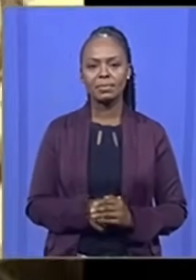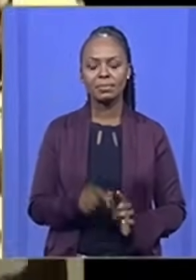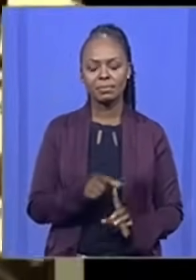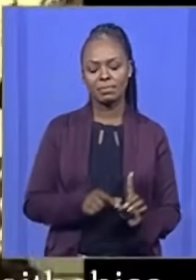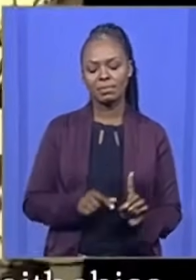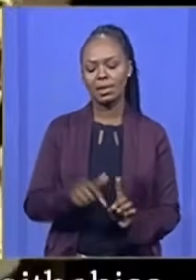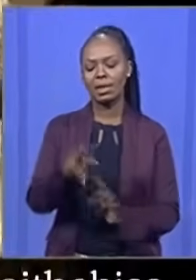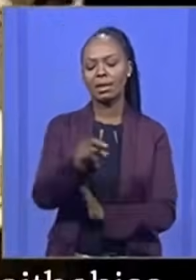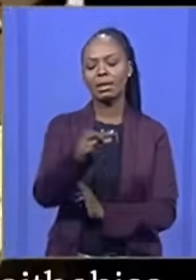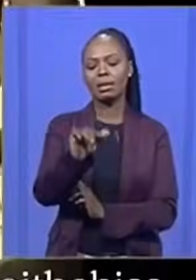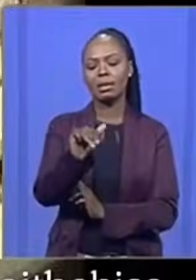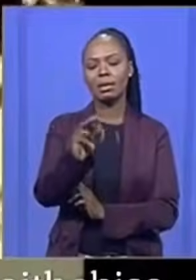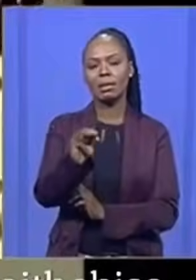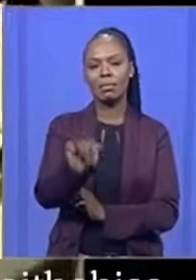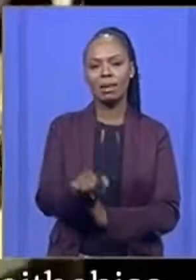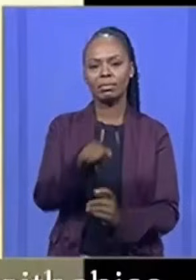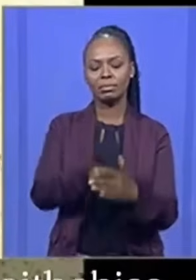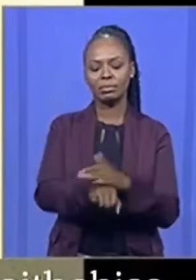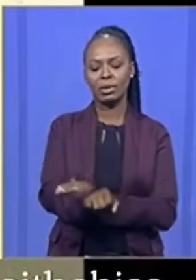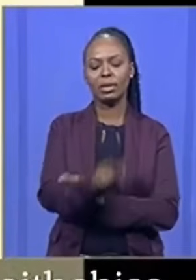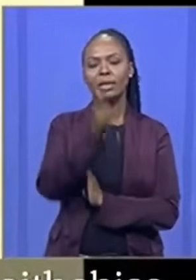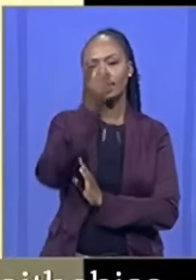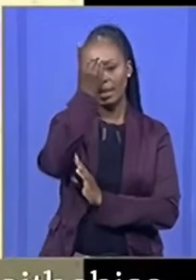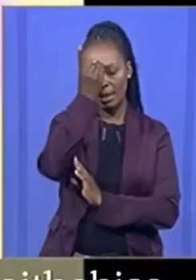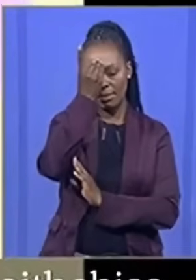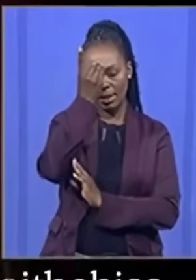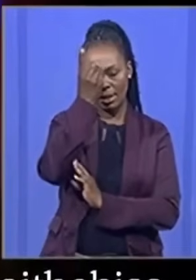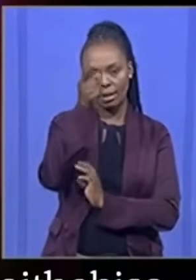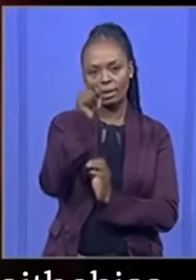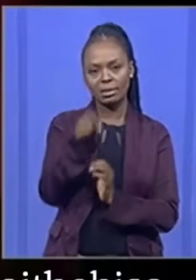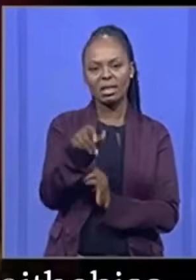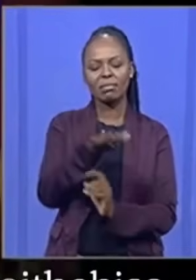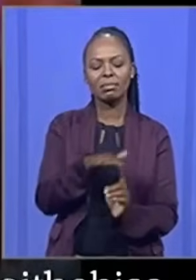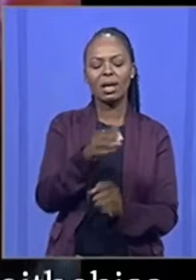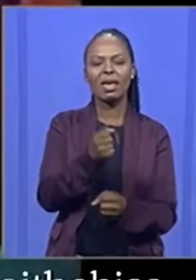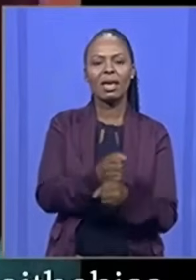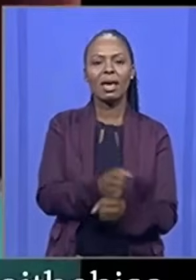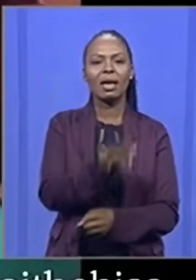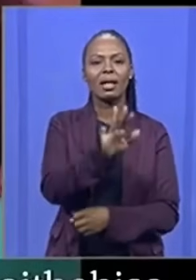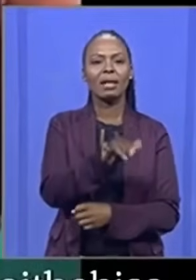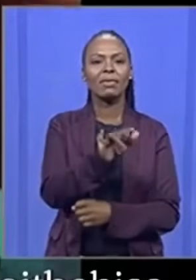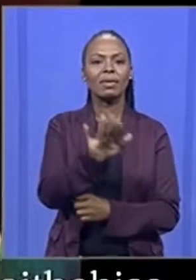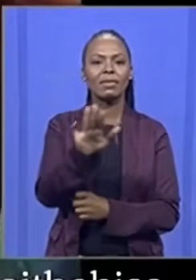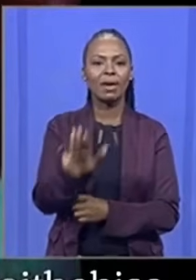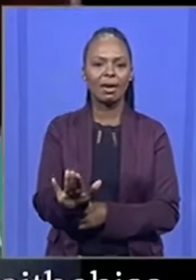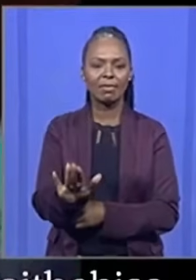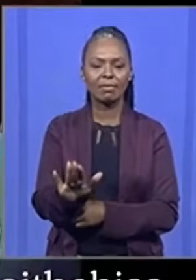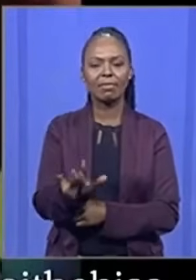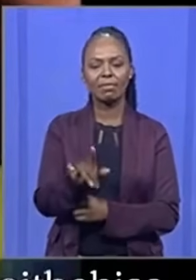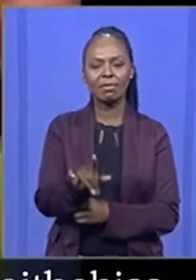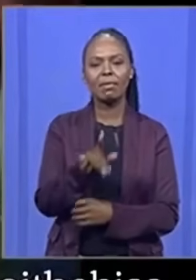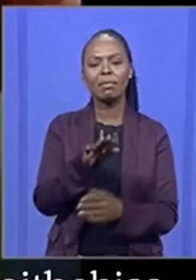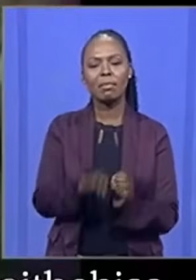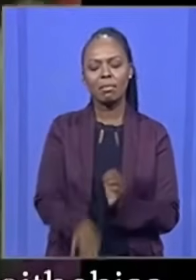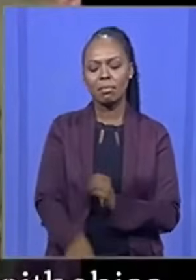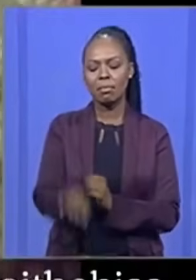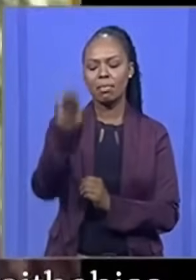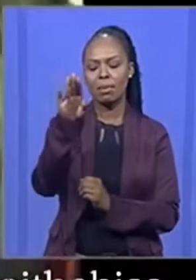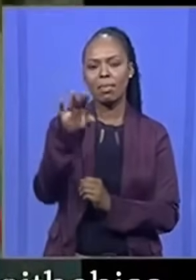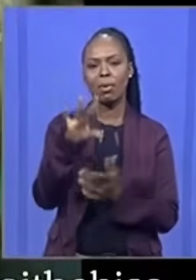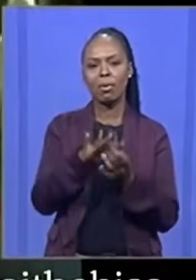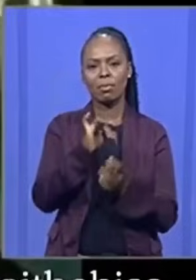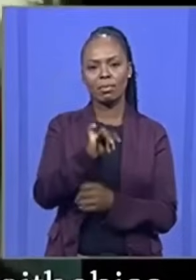Ngema o hlahetse Virula Modebene ka selemo sa 1955 hlela holela lapeng la baholo ba hae kwa Hlabisa. Ha